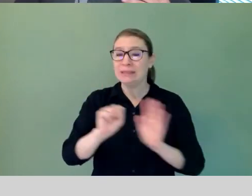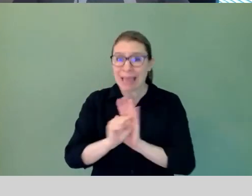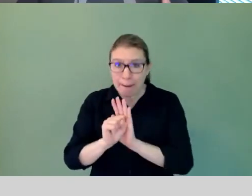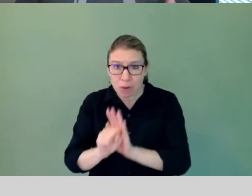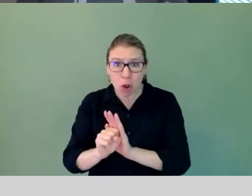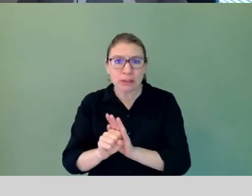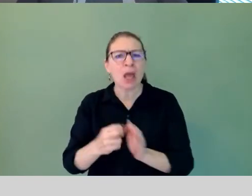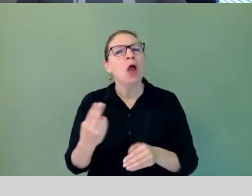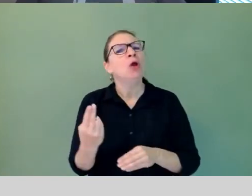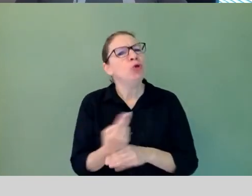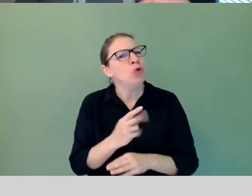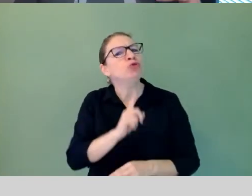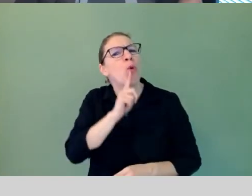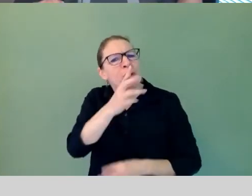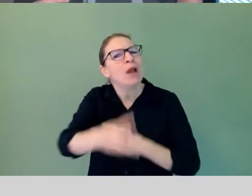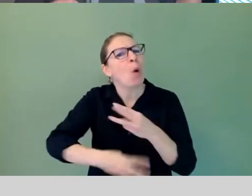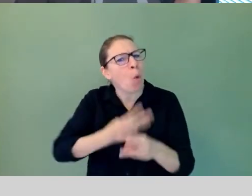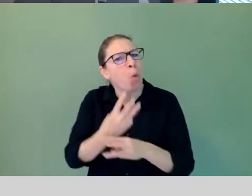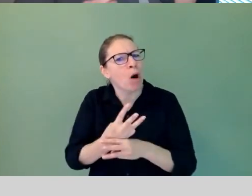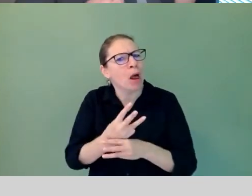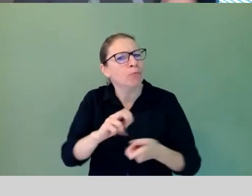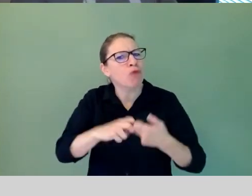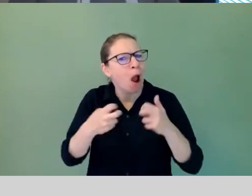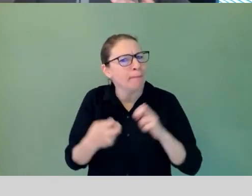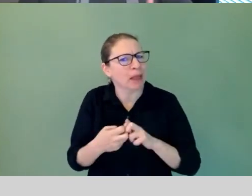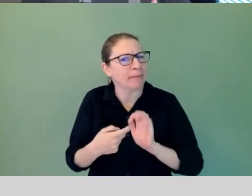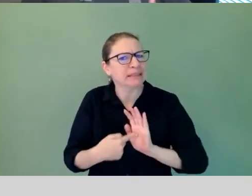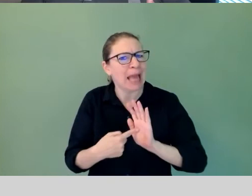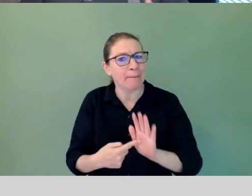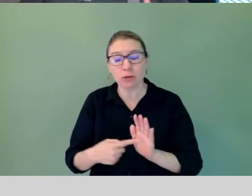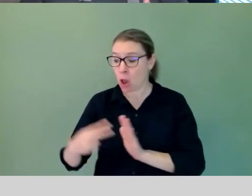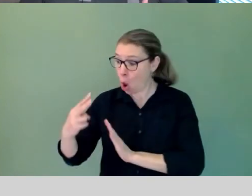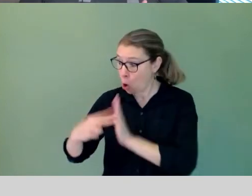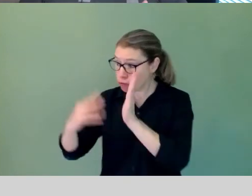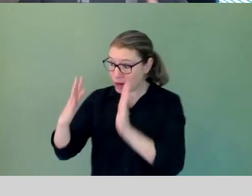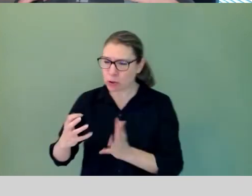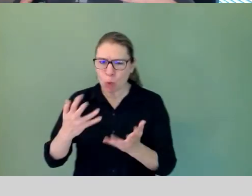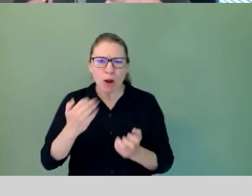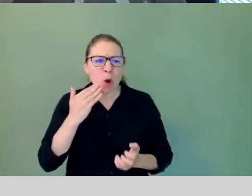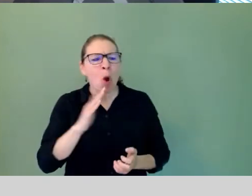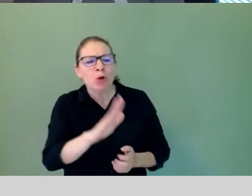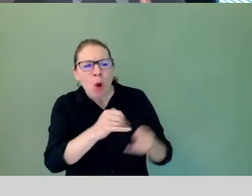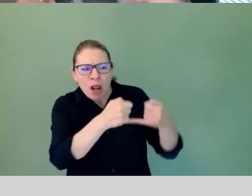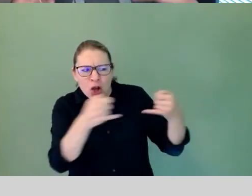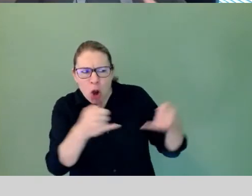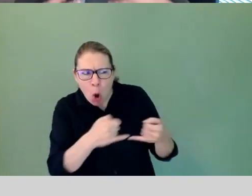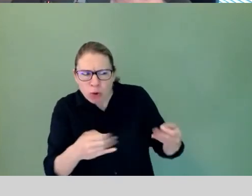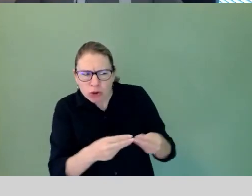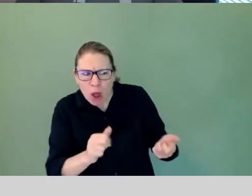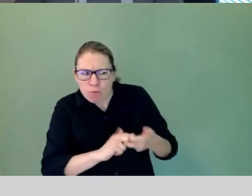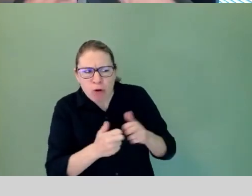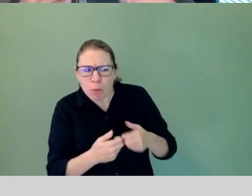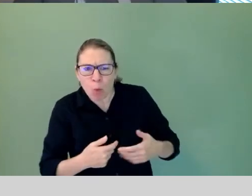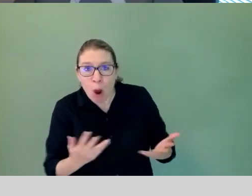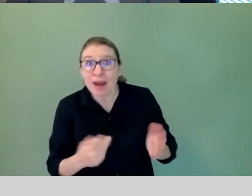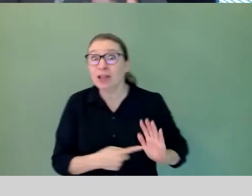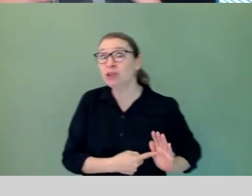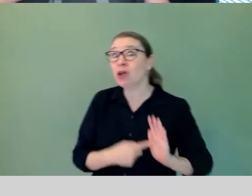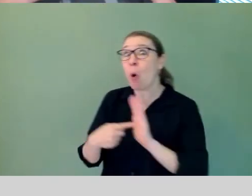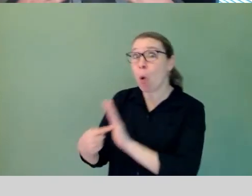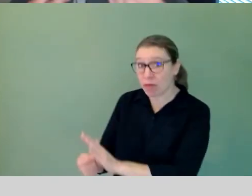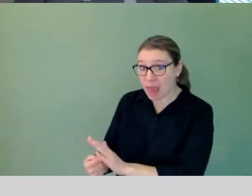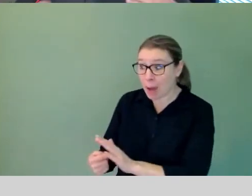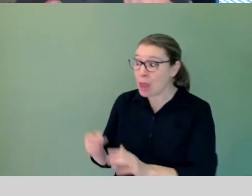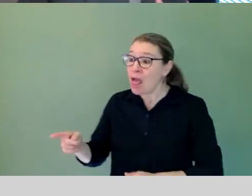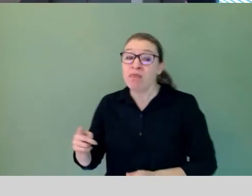that your code can solve. Readers want to know what your problems your code solves. Show them. Like they came to your library to solve a problem. Show